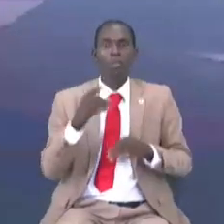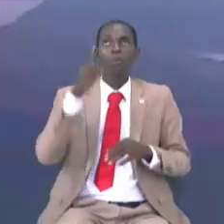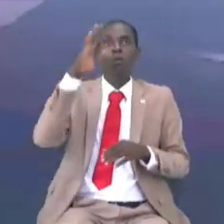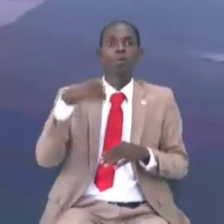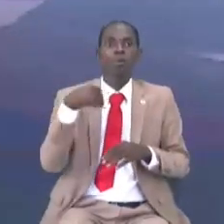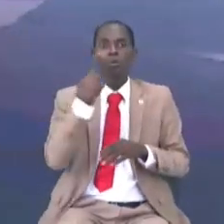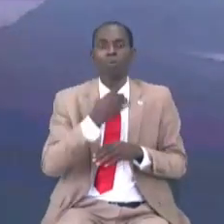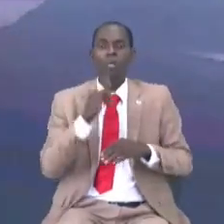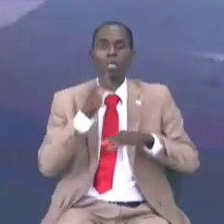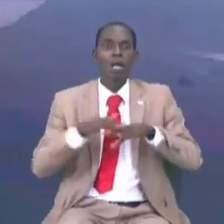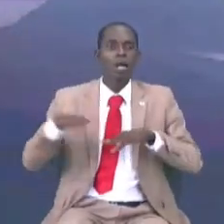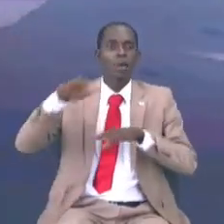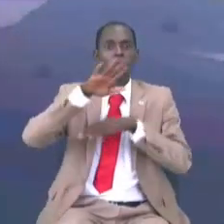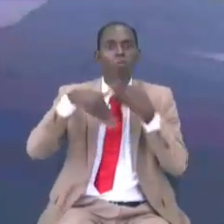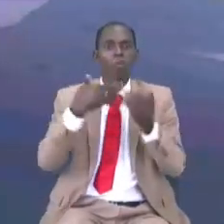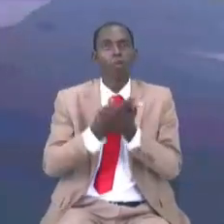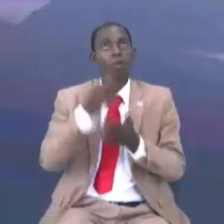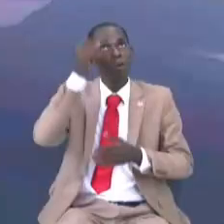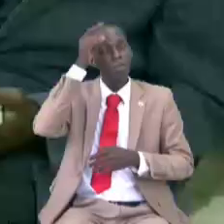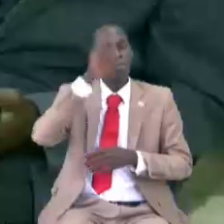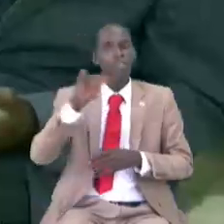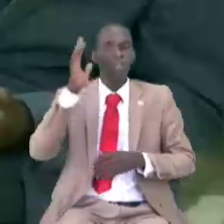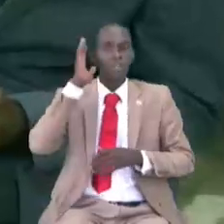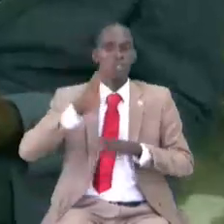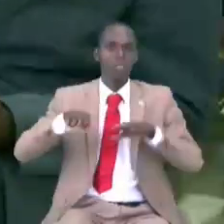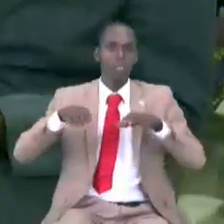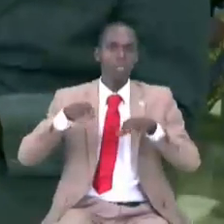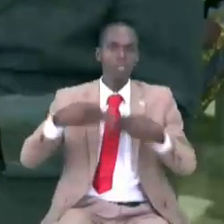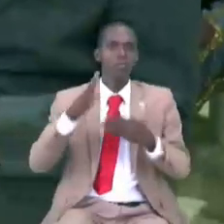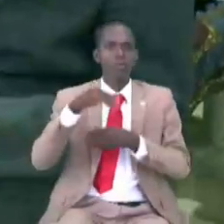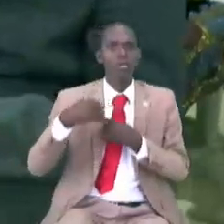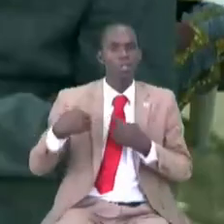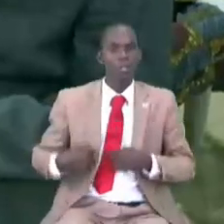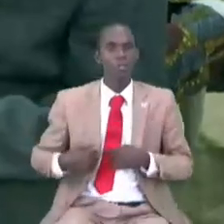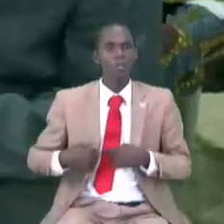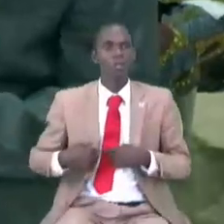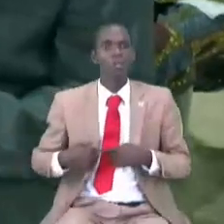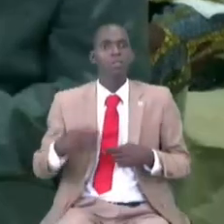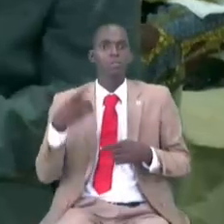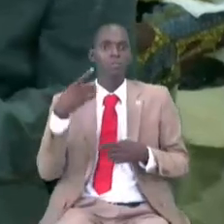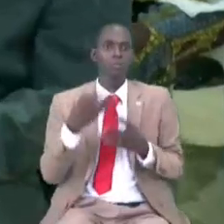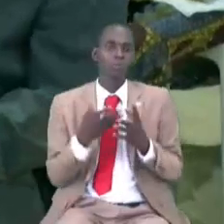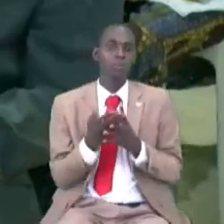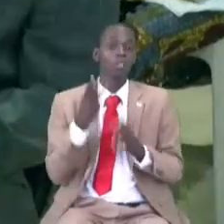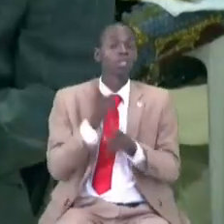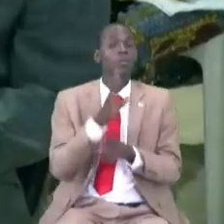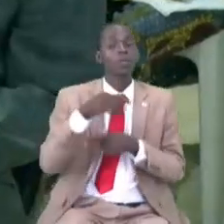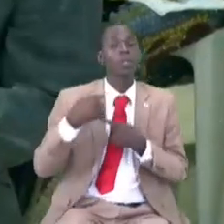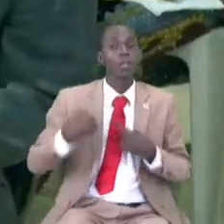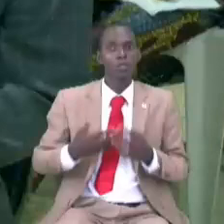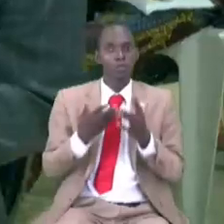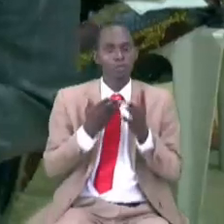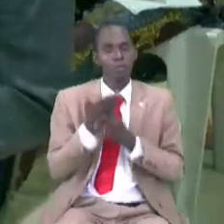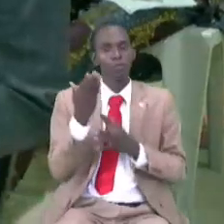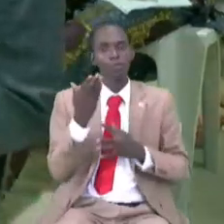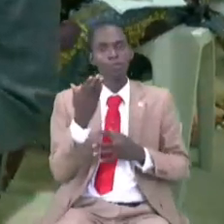your mind through Christ Jesus. The peace of God in your heart